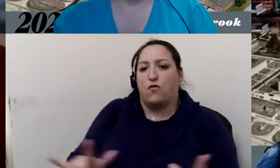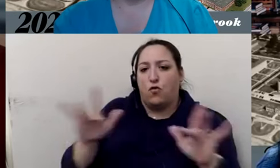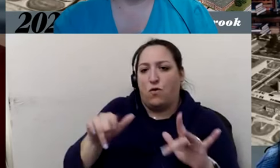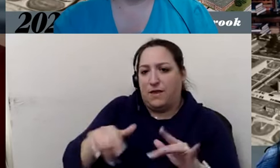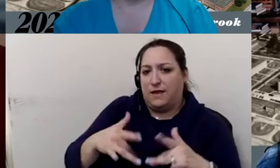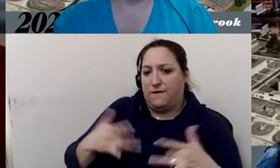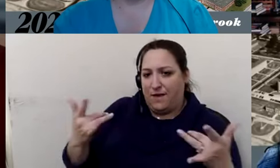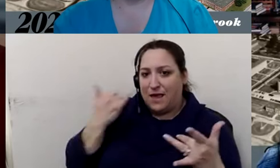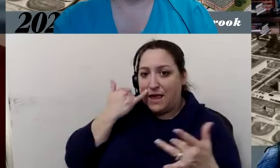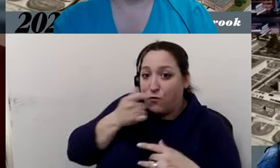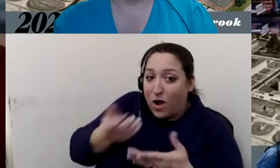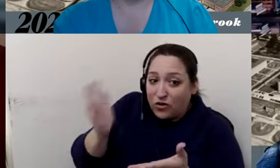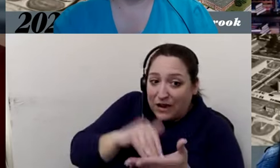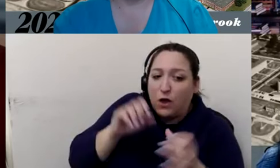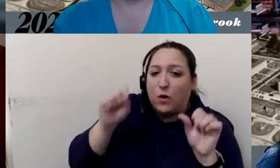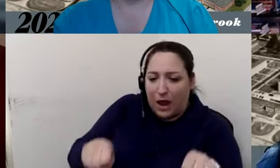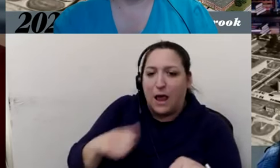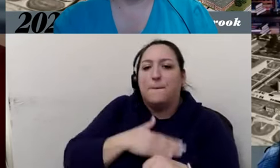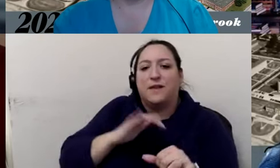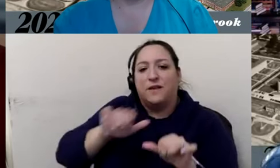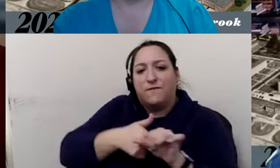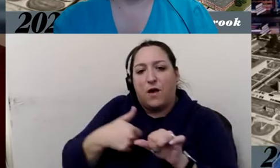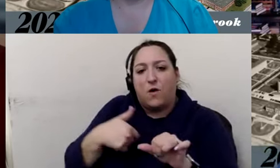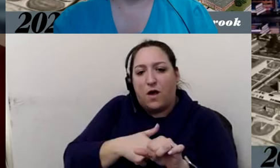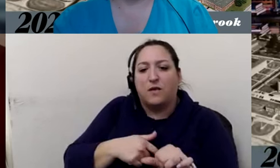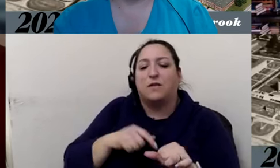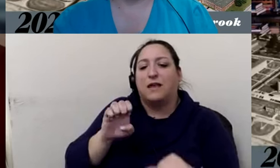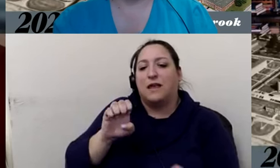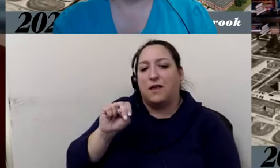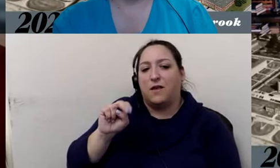event if you want to watch it again. Please follow us on Eventbrite so